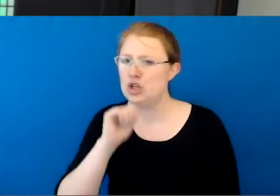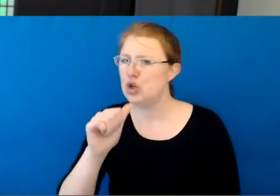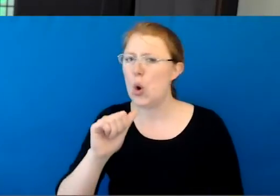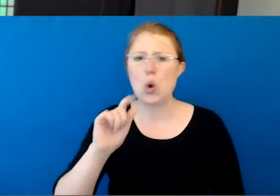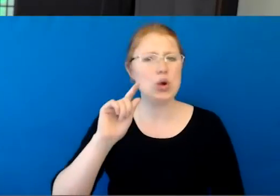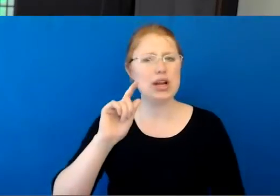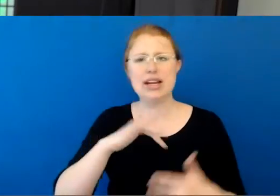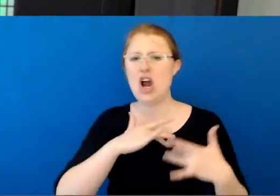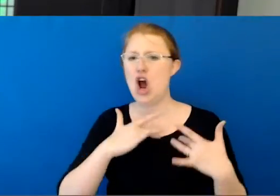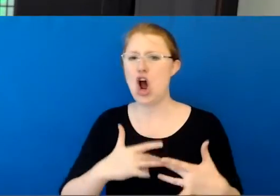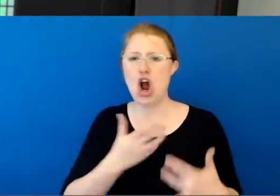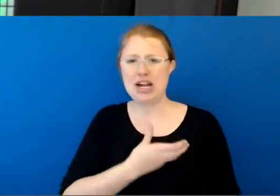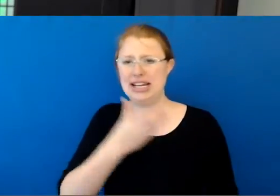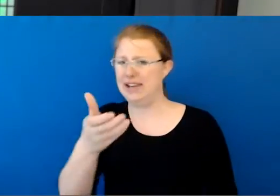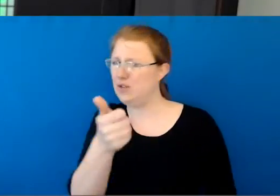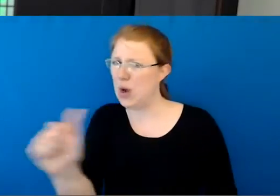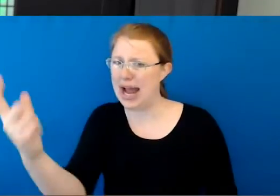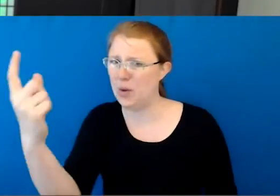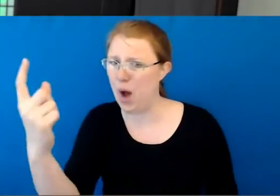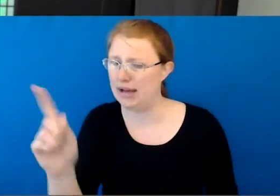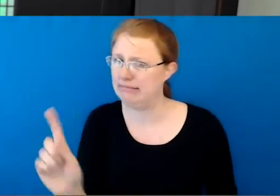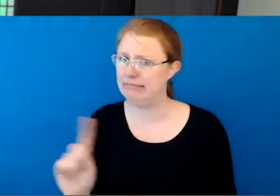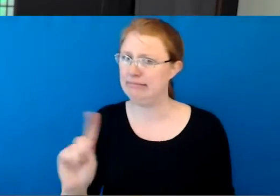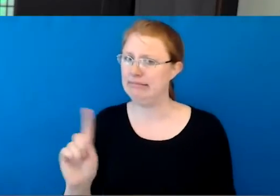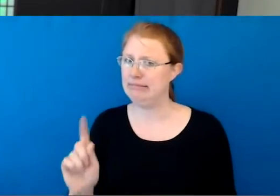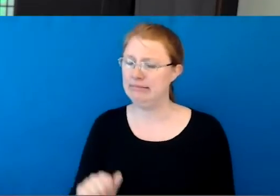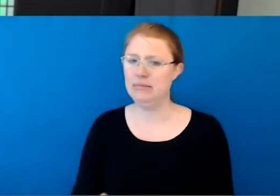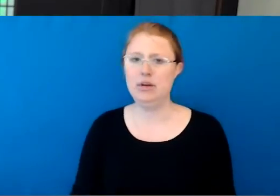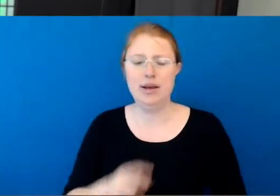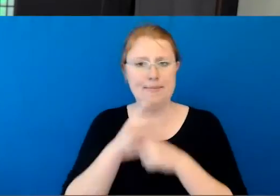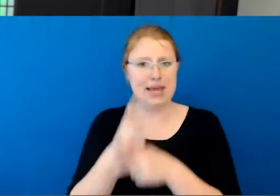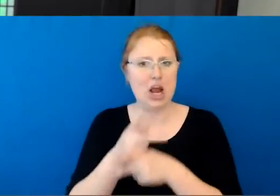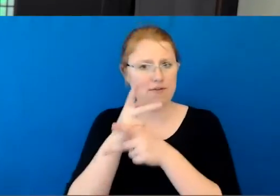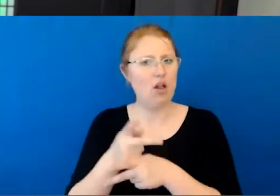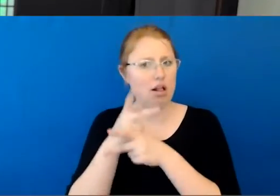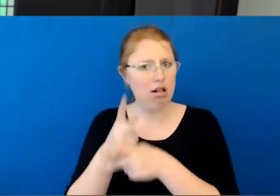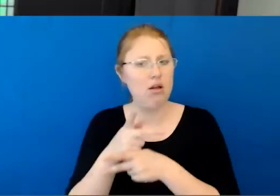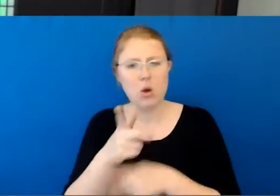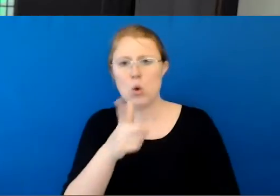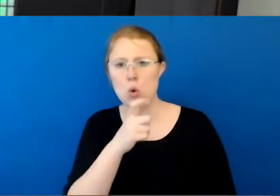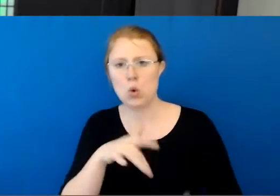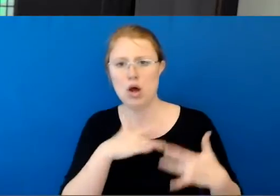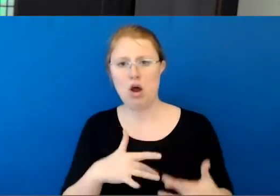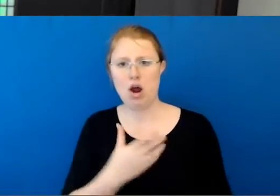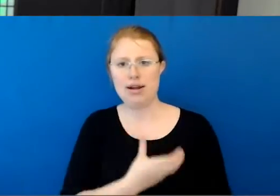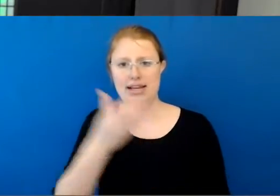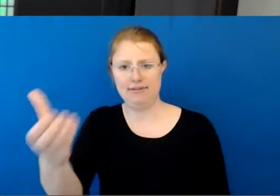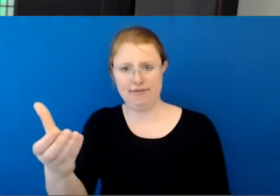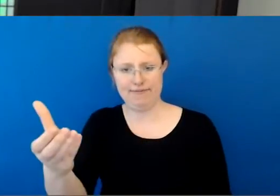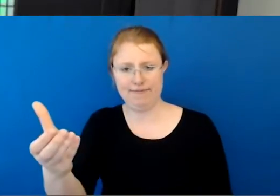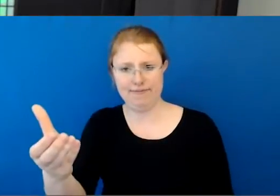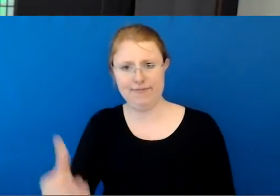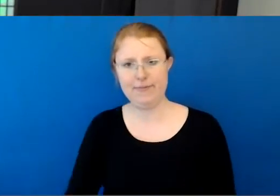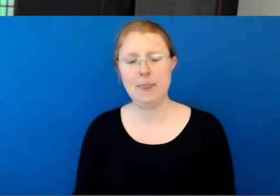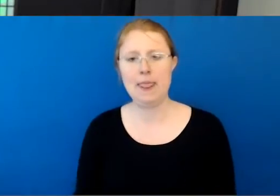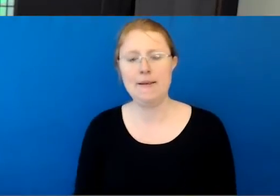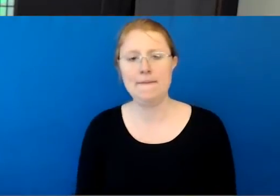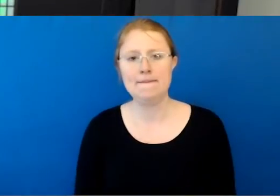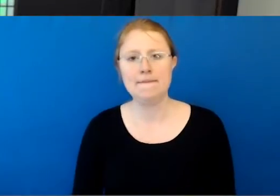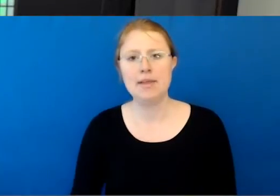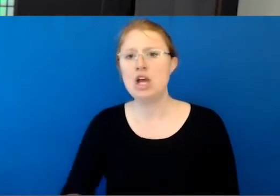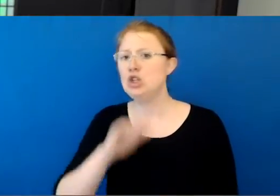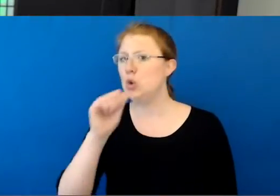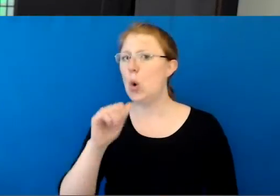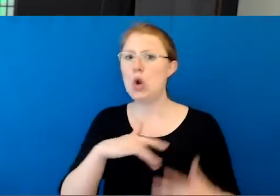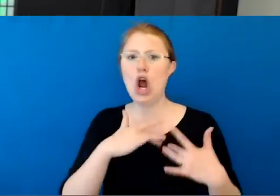A man would be wise, and we're coming in for landing here, a man would be wise to seek a virtuous woman in whom his heart can safely trust, and he would be a